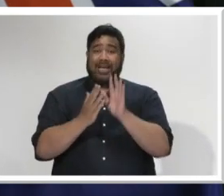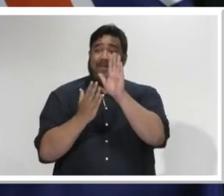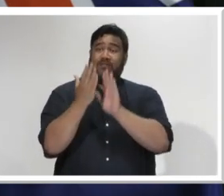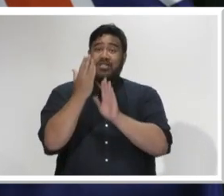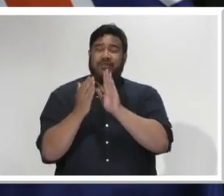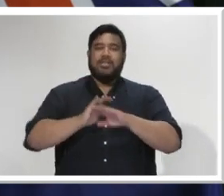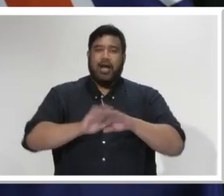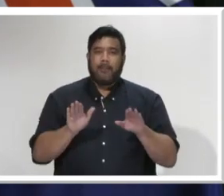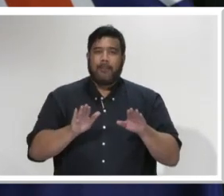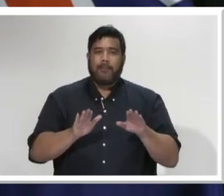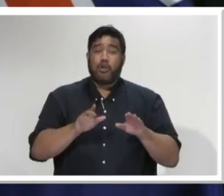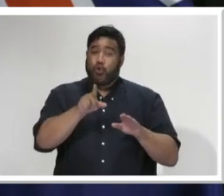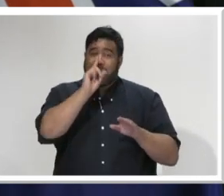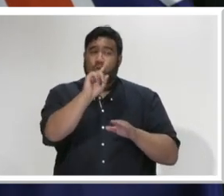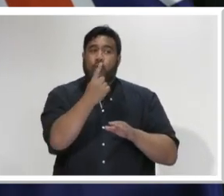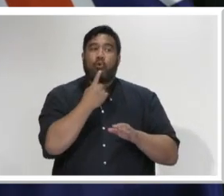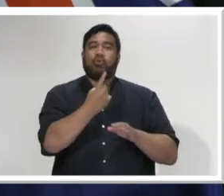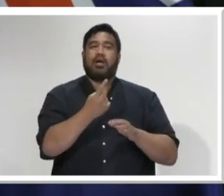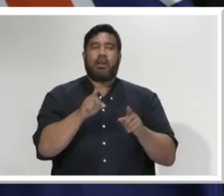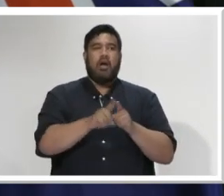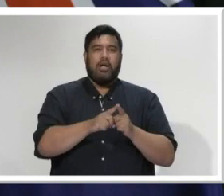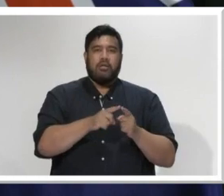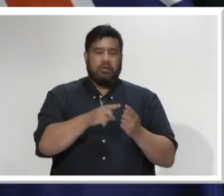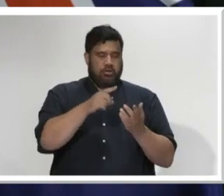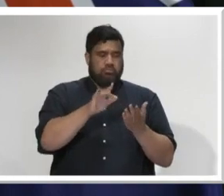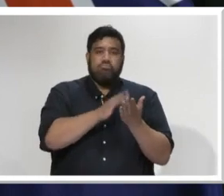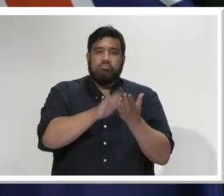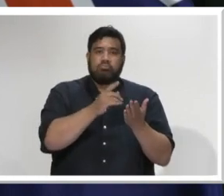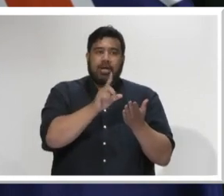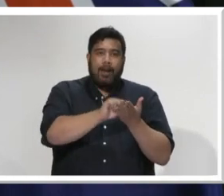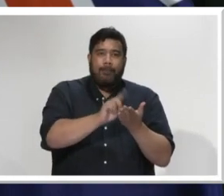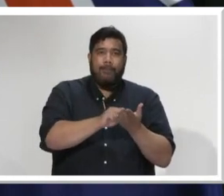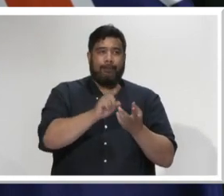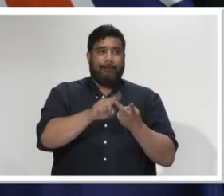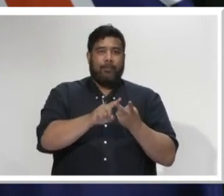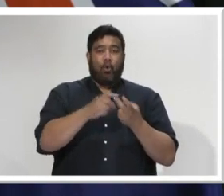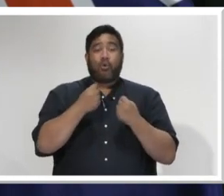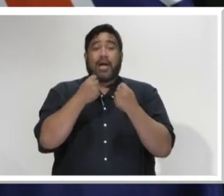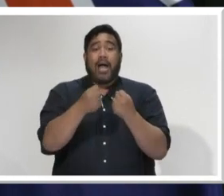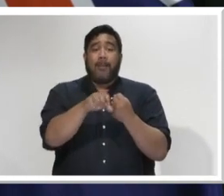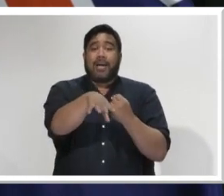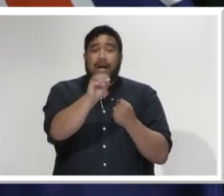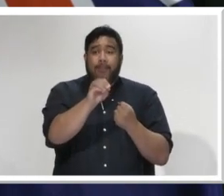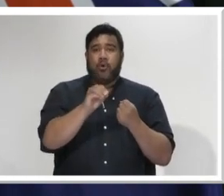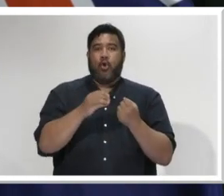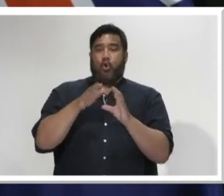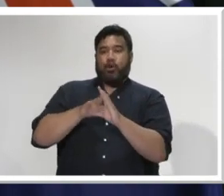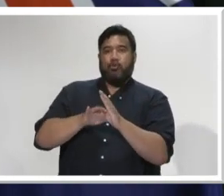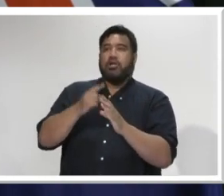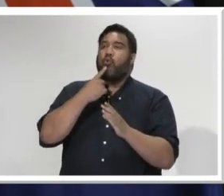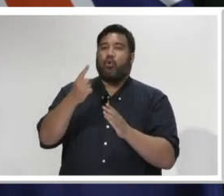your phone, use your computer, use your car, or use an app. There is a high level